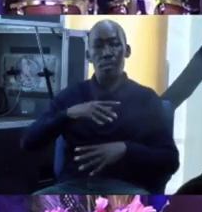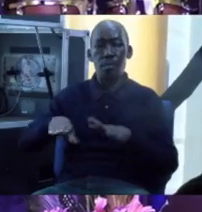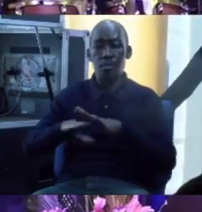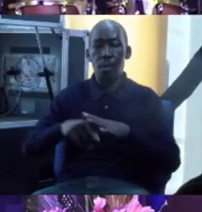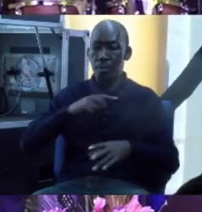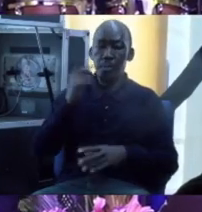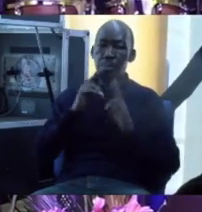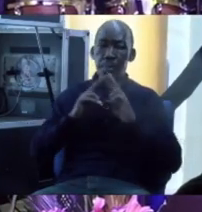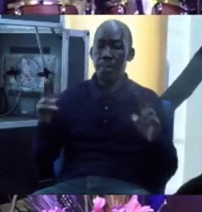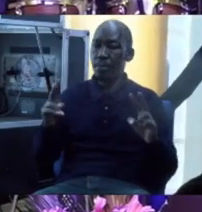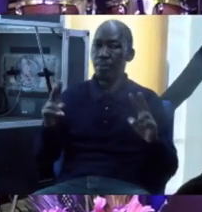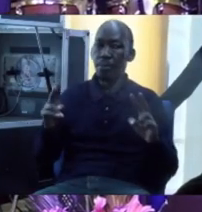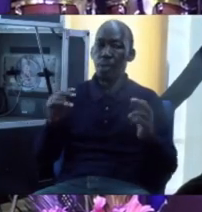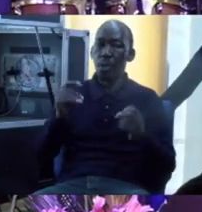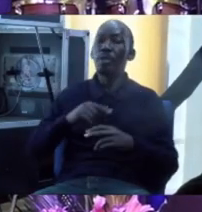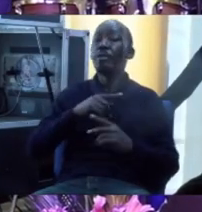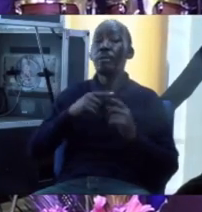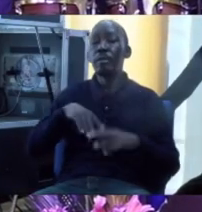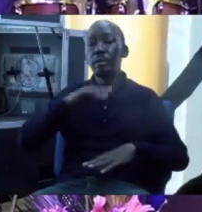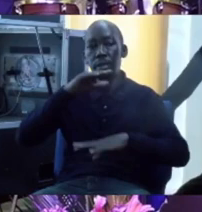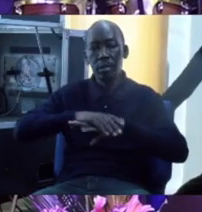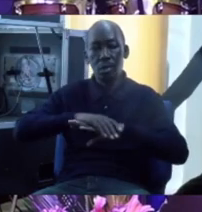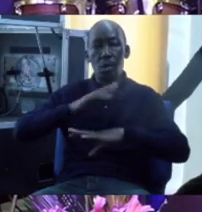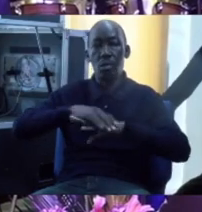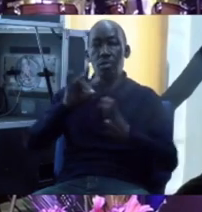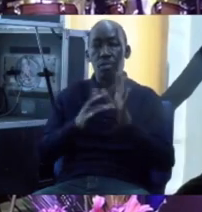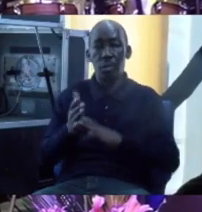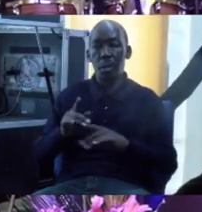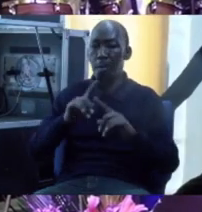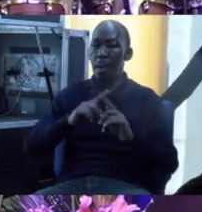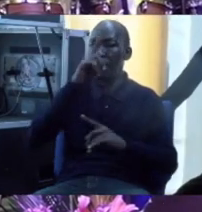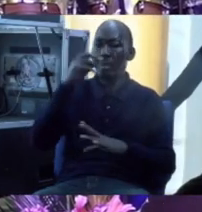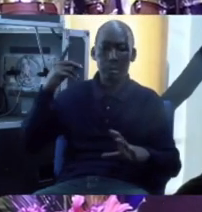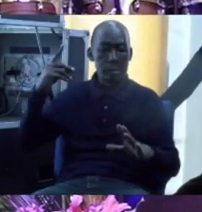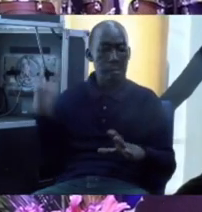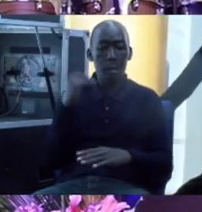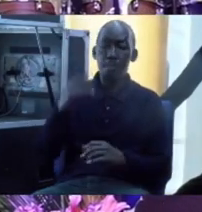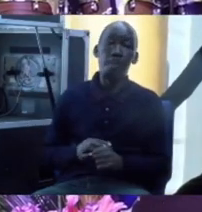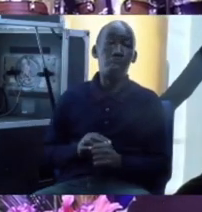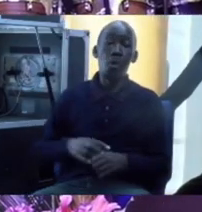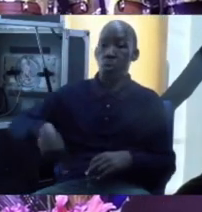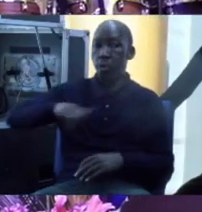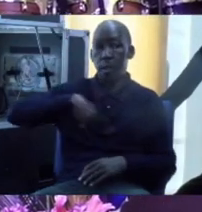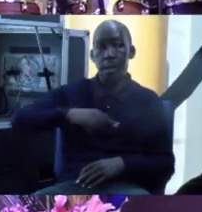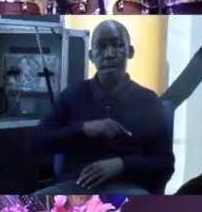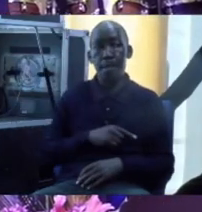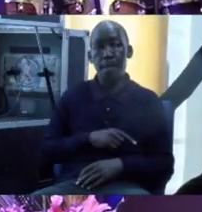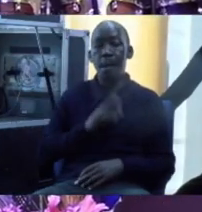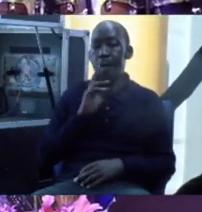peace was laid upon him. And by his stripes. Na kwa mapigo yake. We